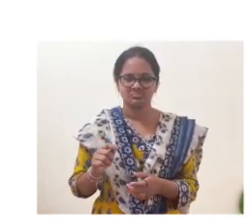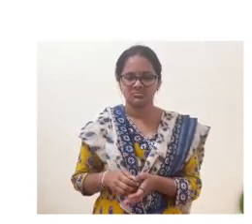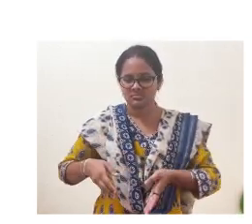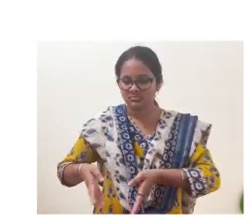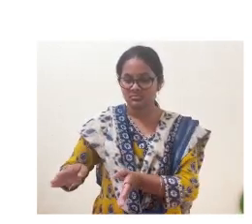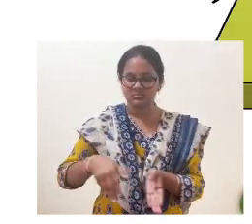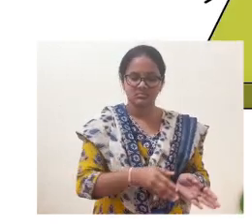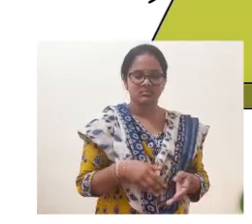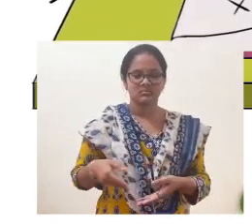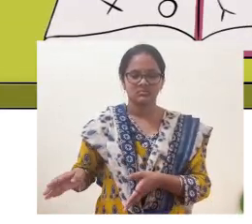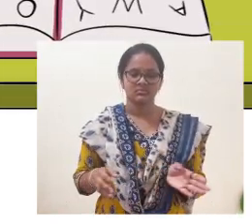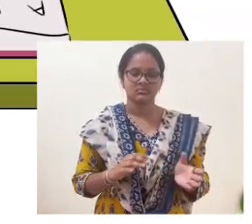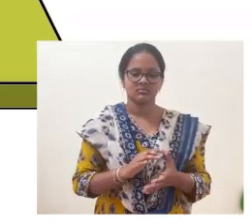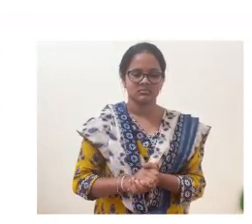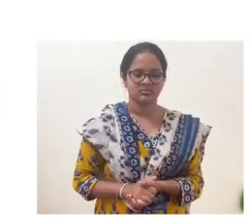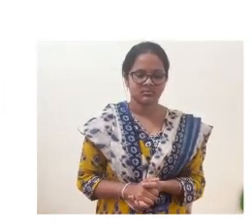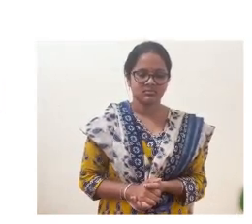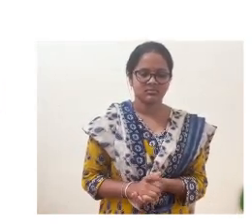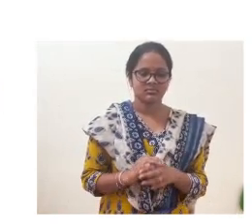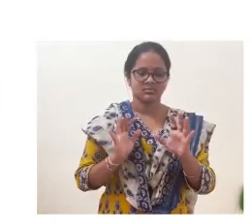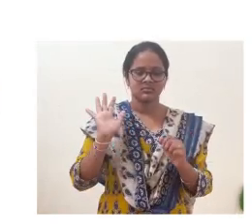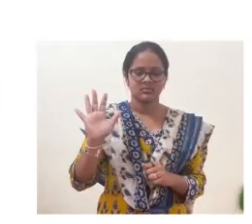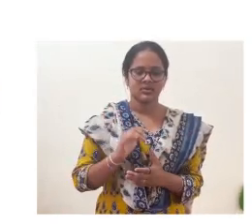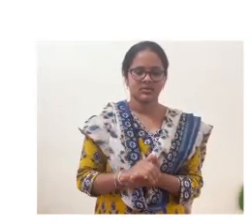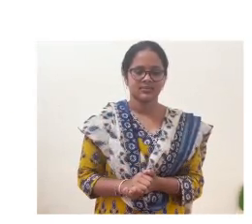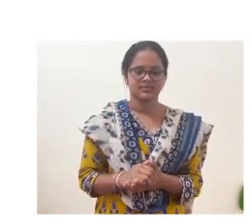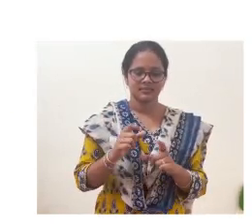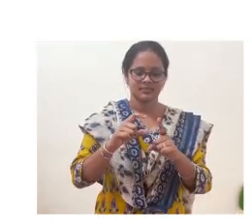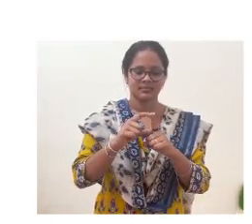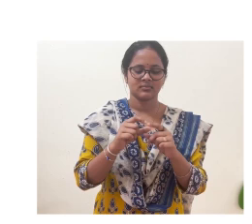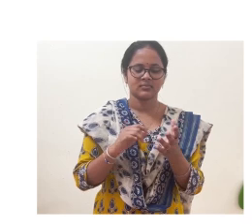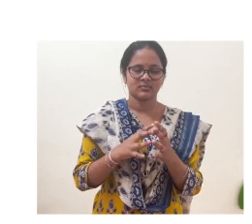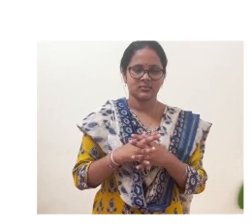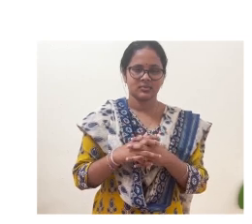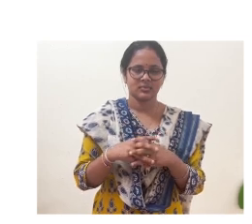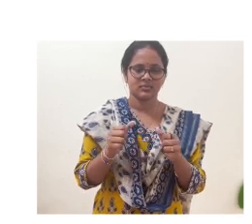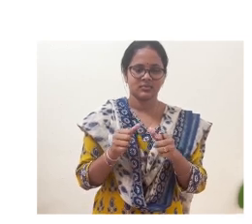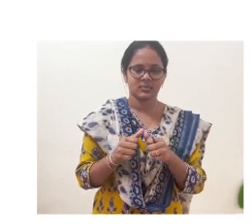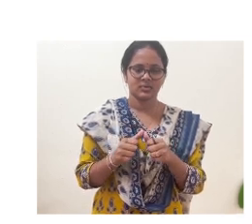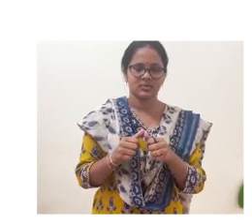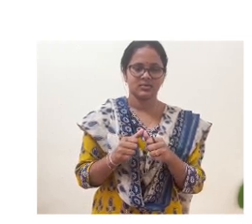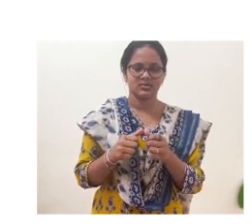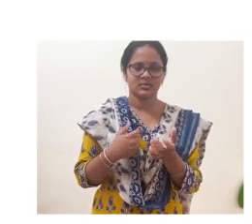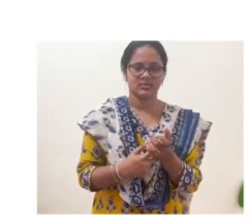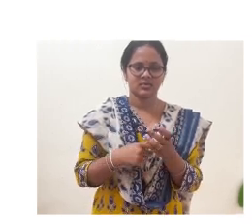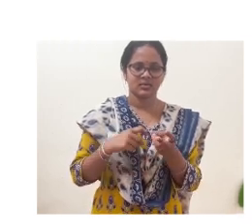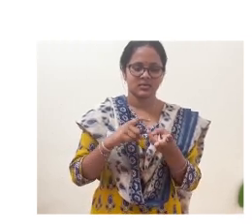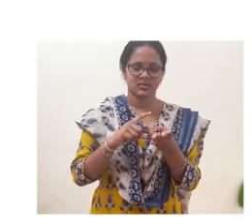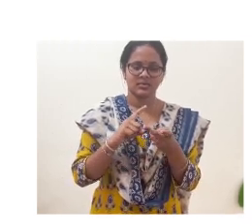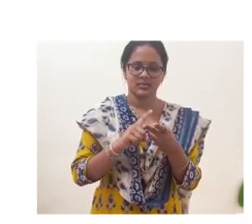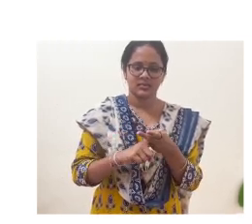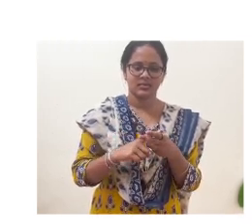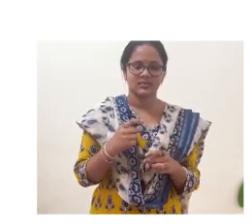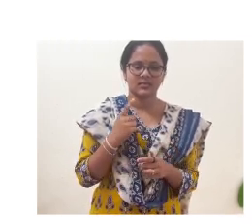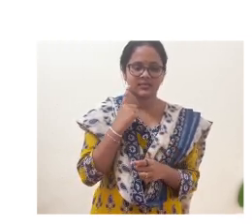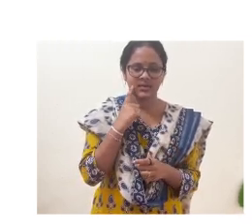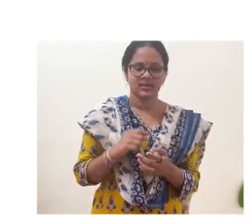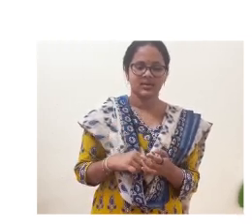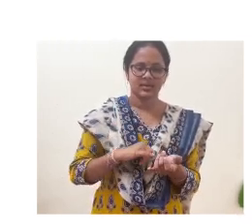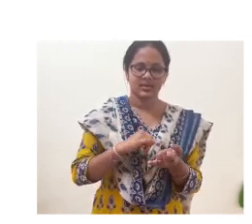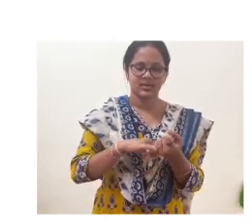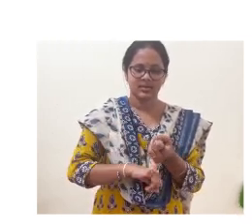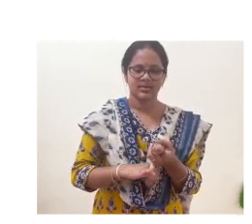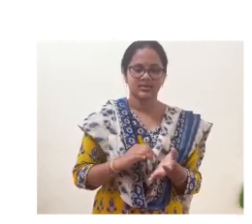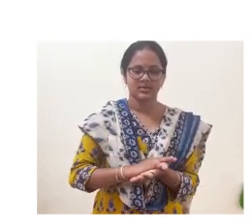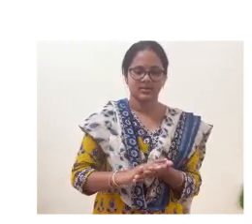condition. Intellectual disability. Slower learning or understanding. May need extra time